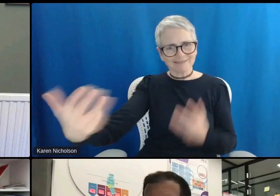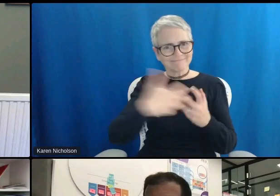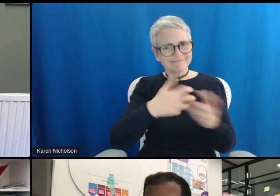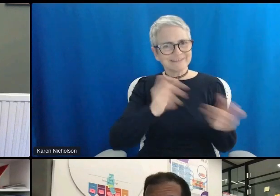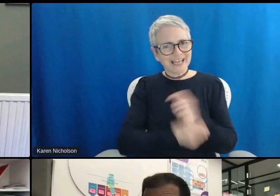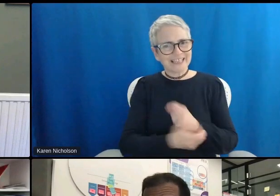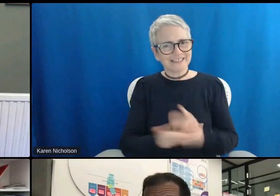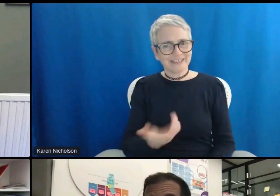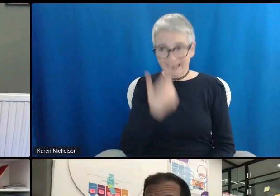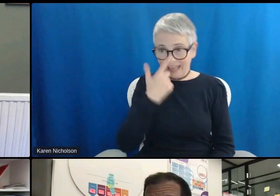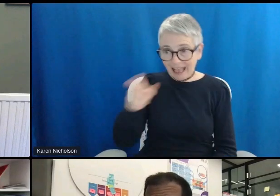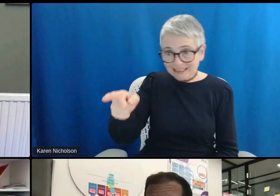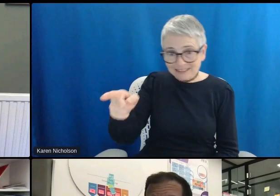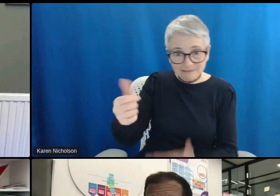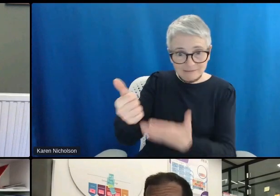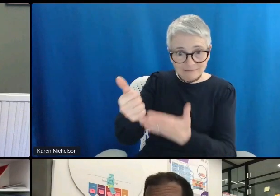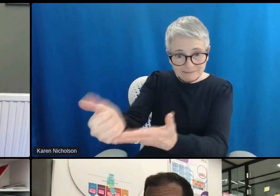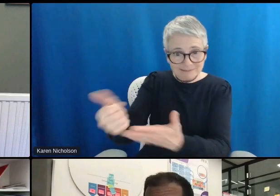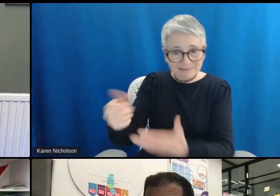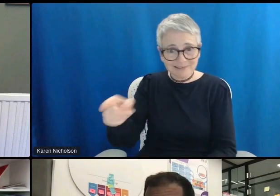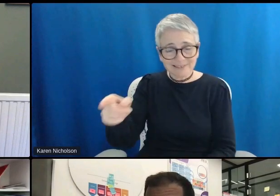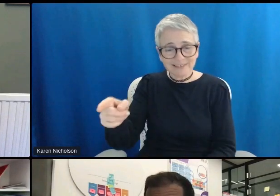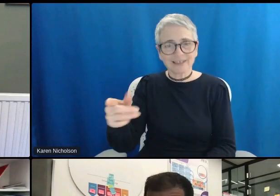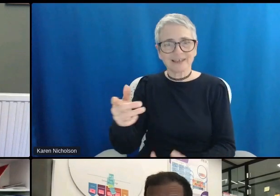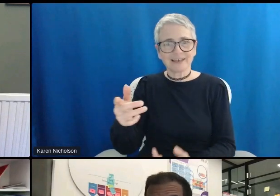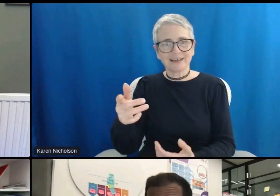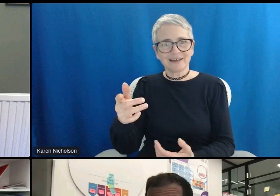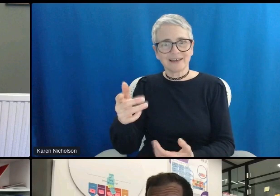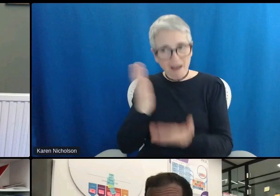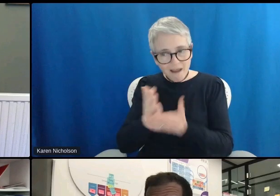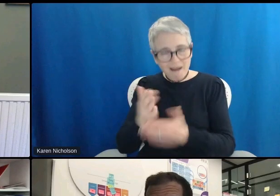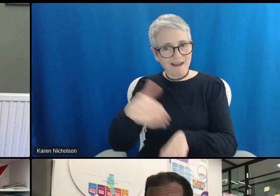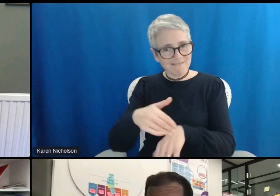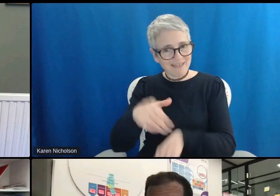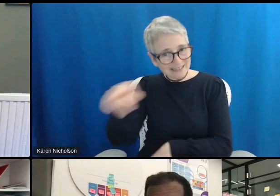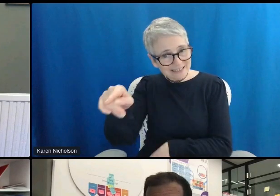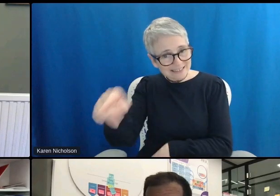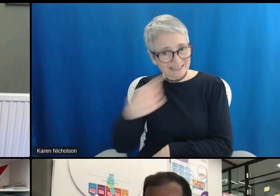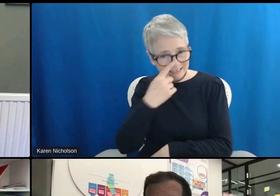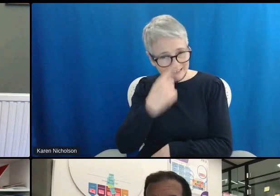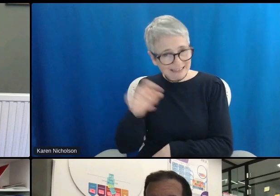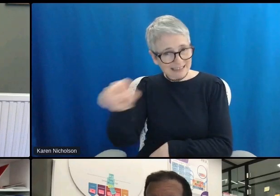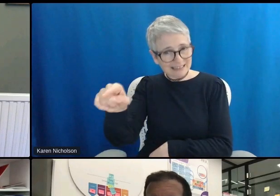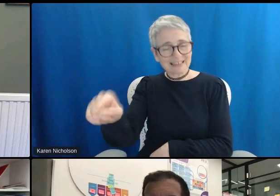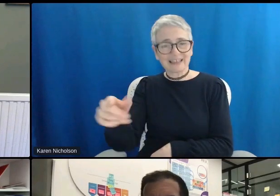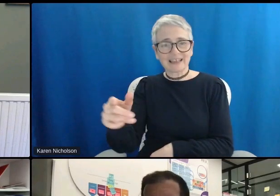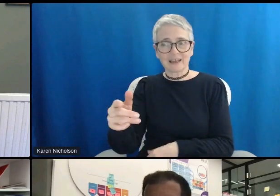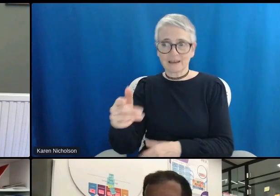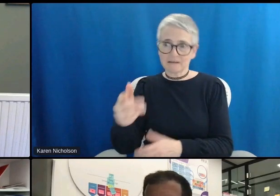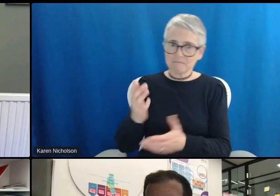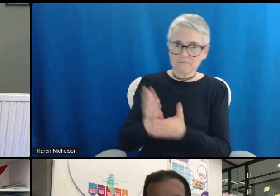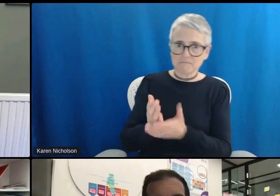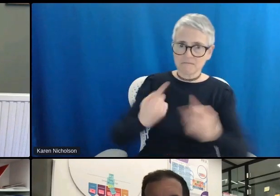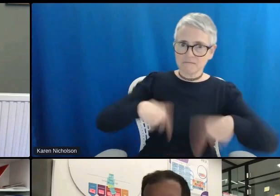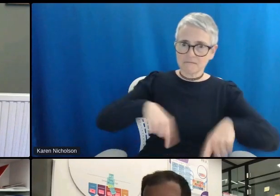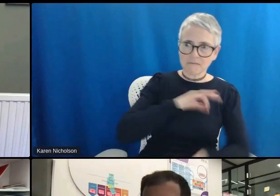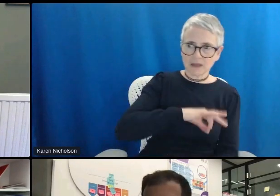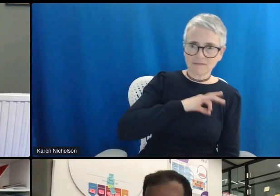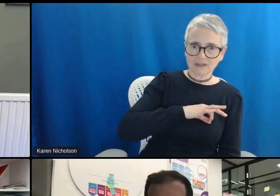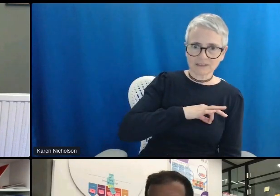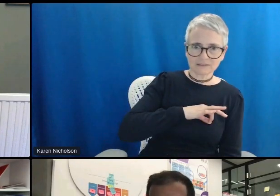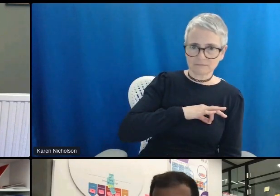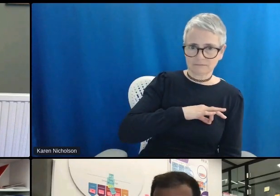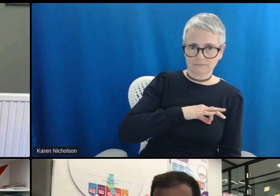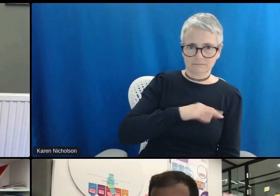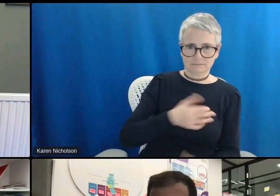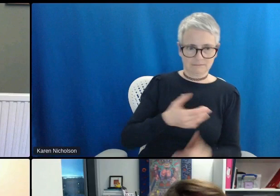can create, or if you want to create a real impact and to create really an ROI, you need not to help your organization. No one cares